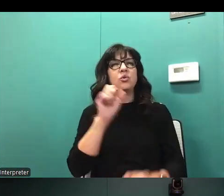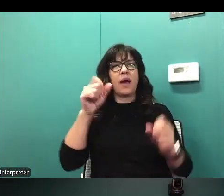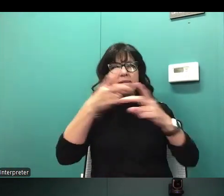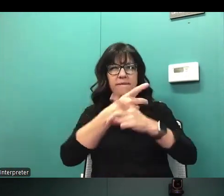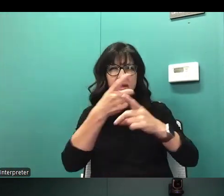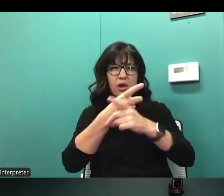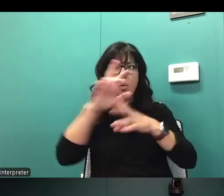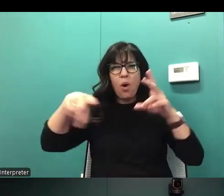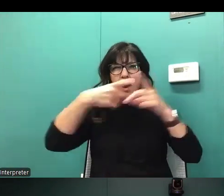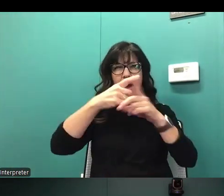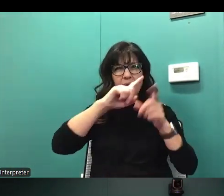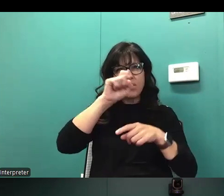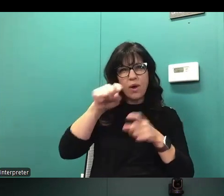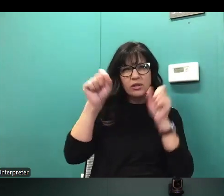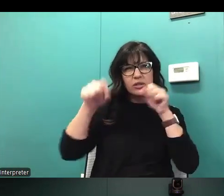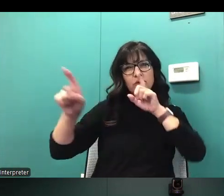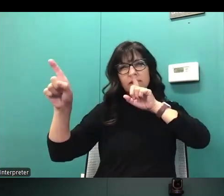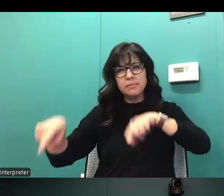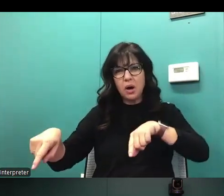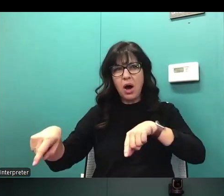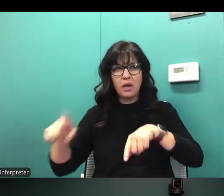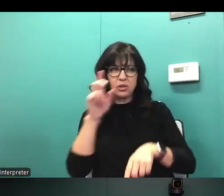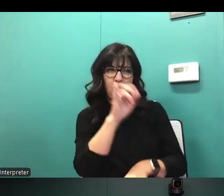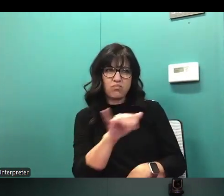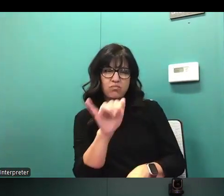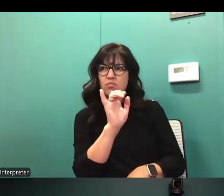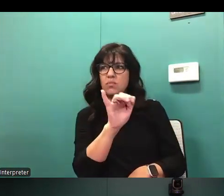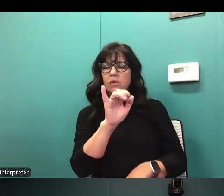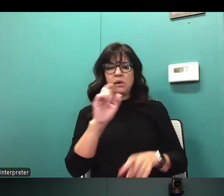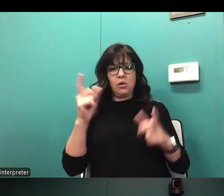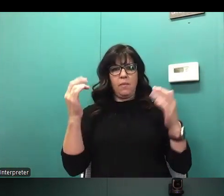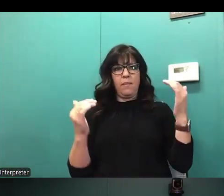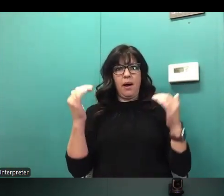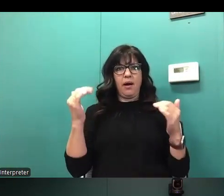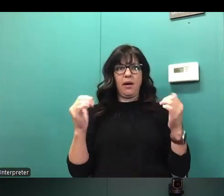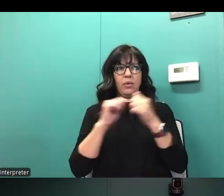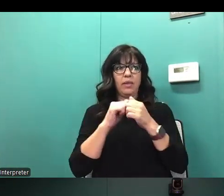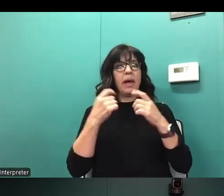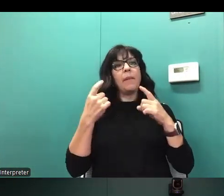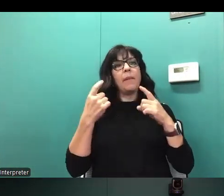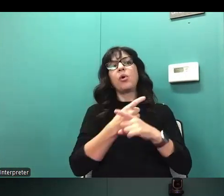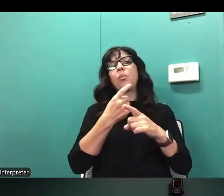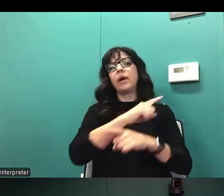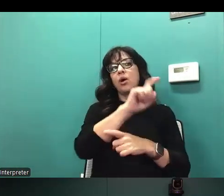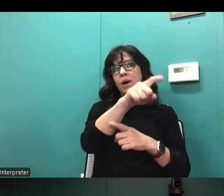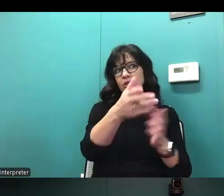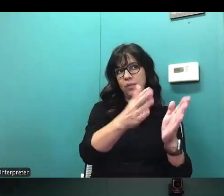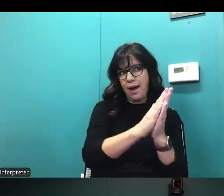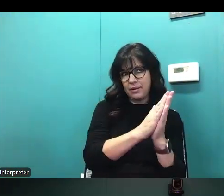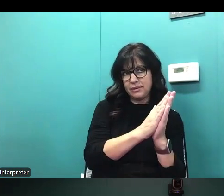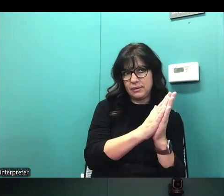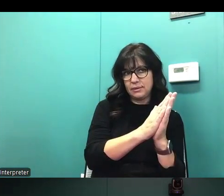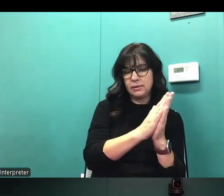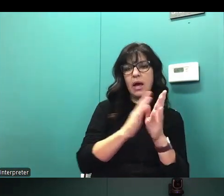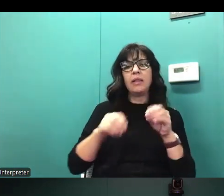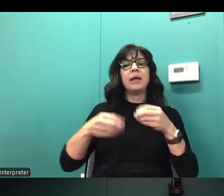of questions can they respond to. So maybe it's that balance between the appropriate questions that you're talking about and then